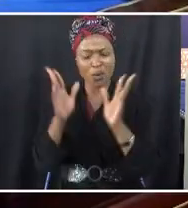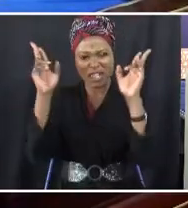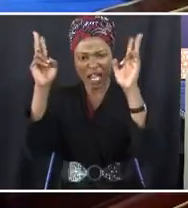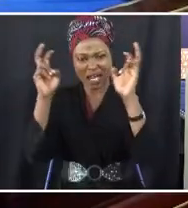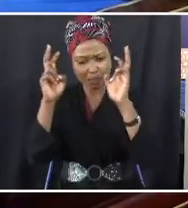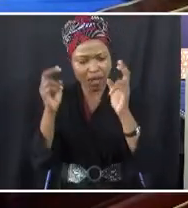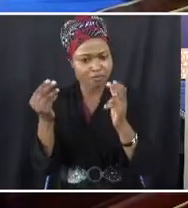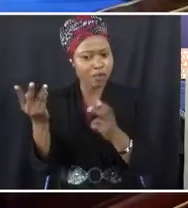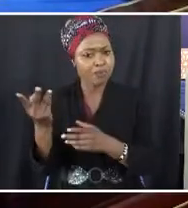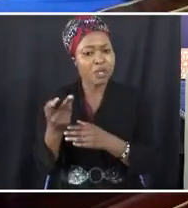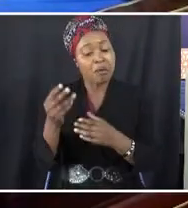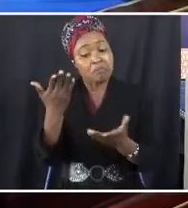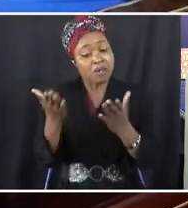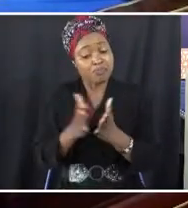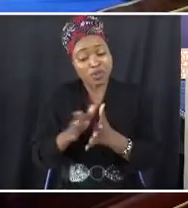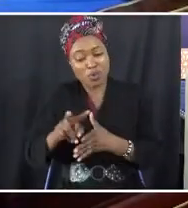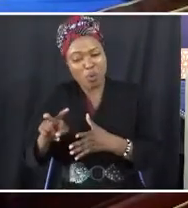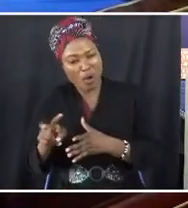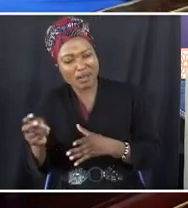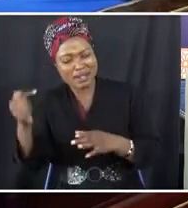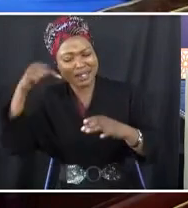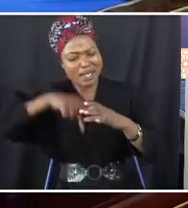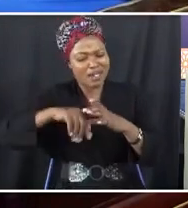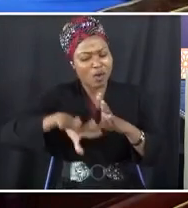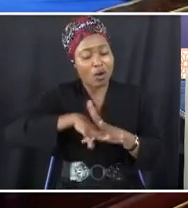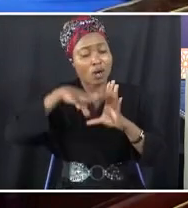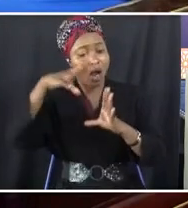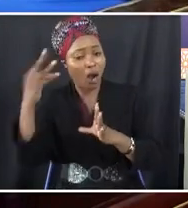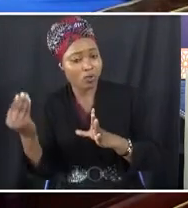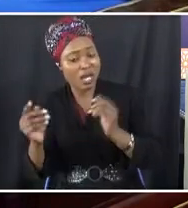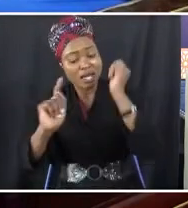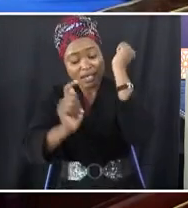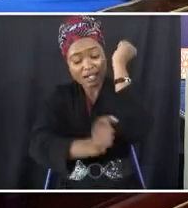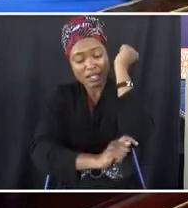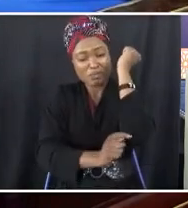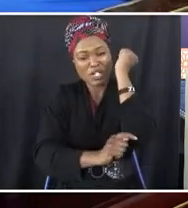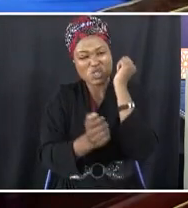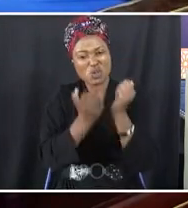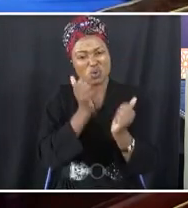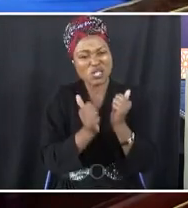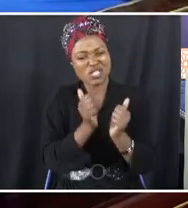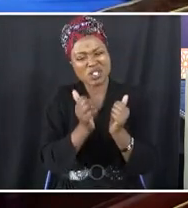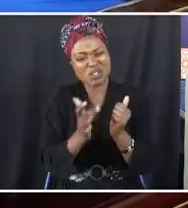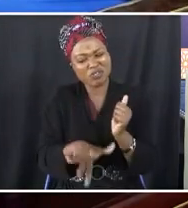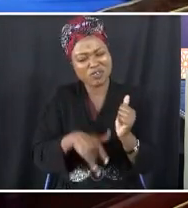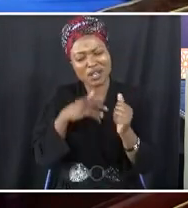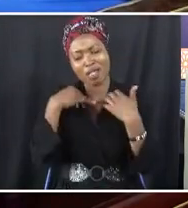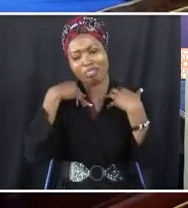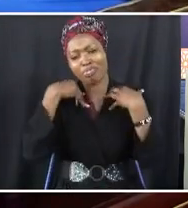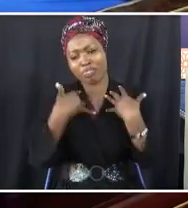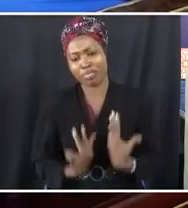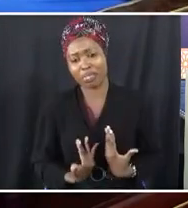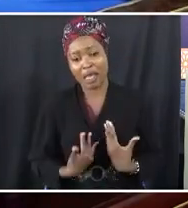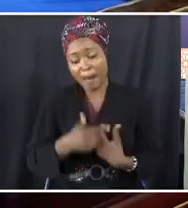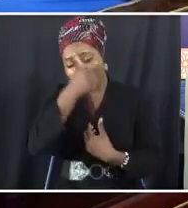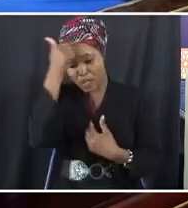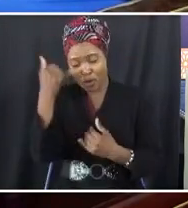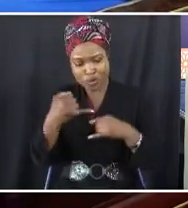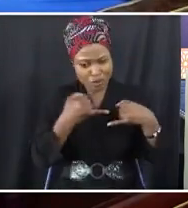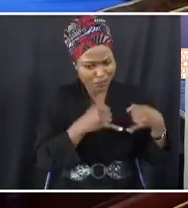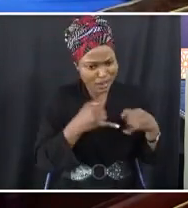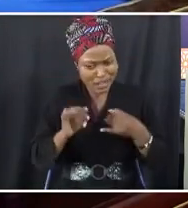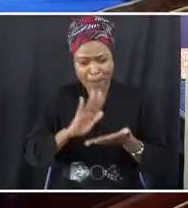from without and within. The temptation to give up because of the constant strife grows